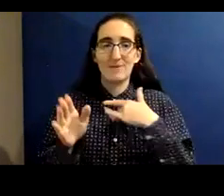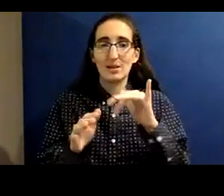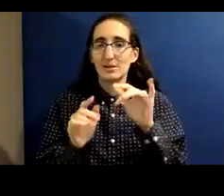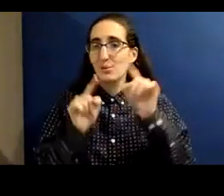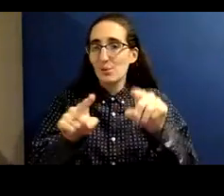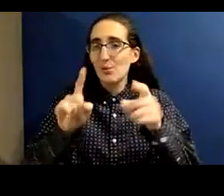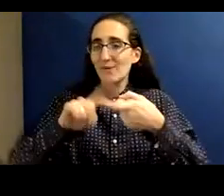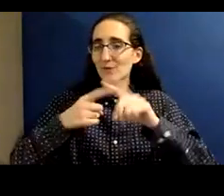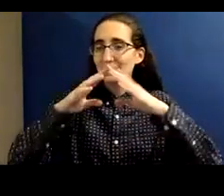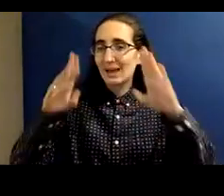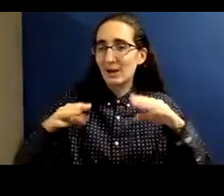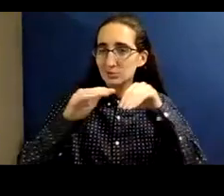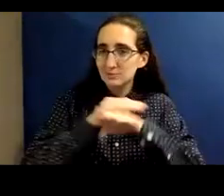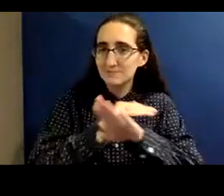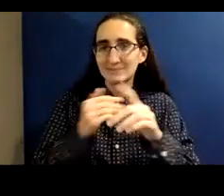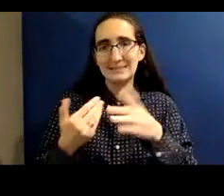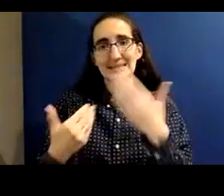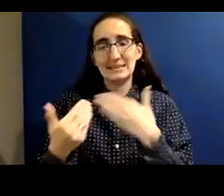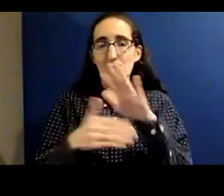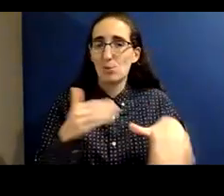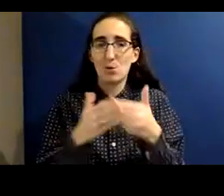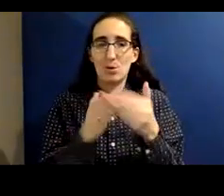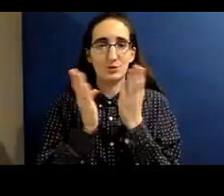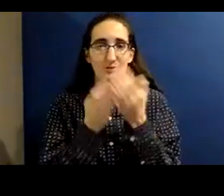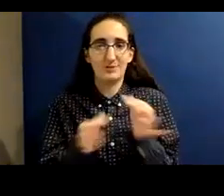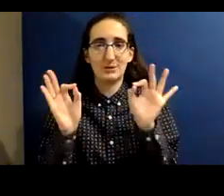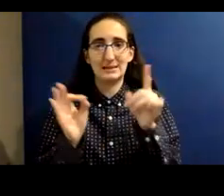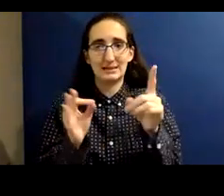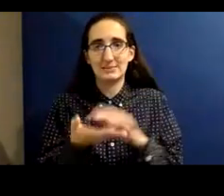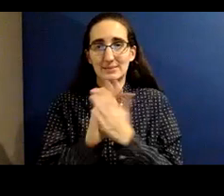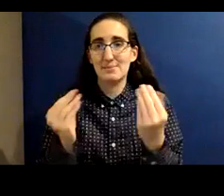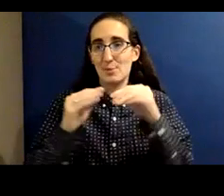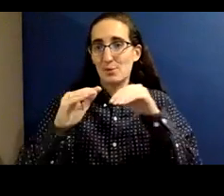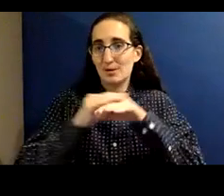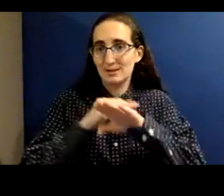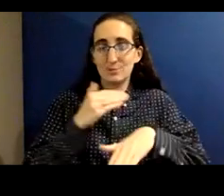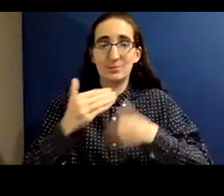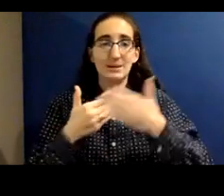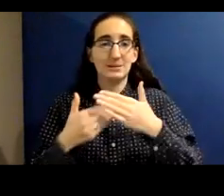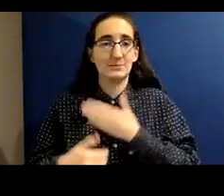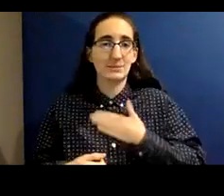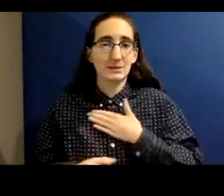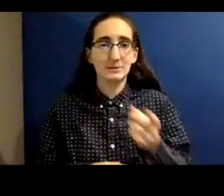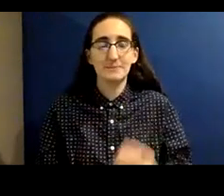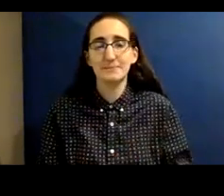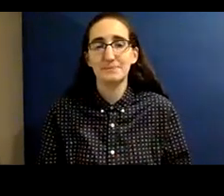house to visit, and all of our services are free, which makes it even more accessible. Next slide, please.